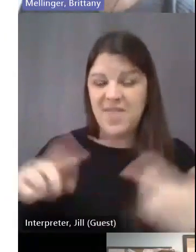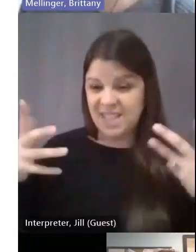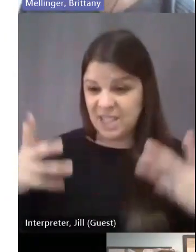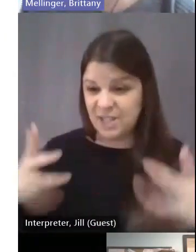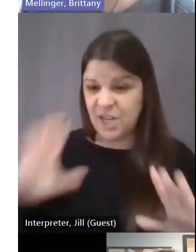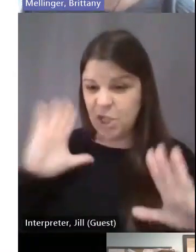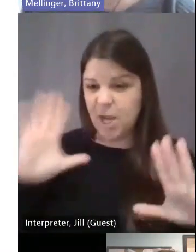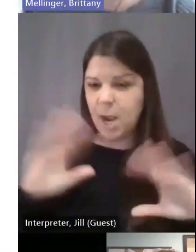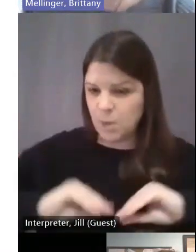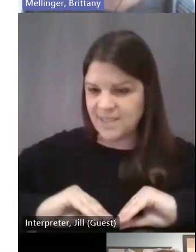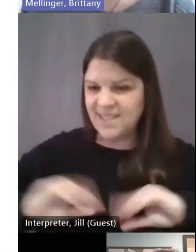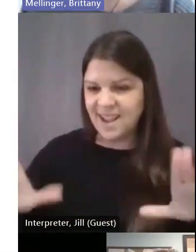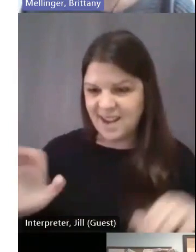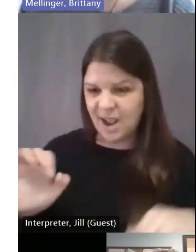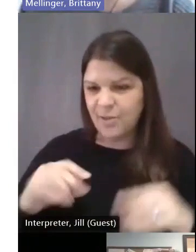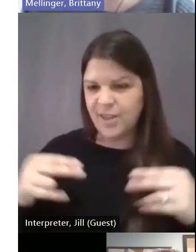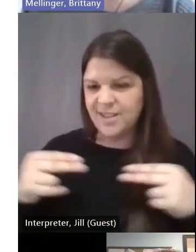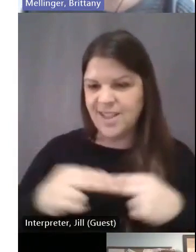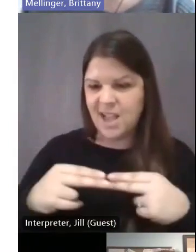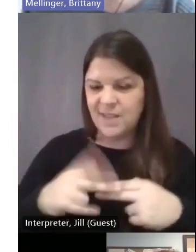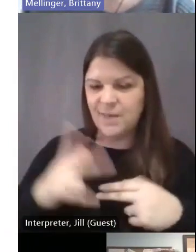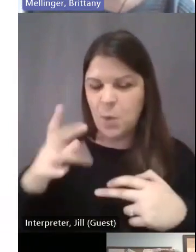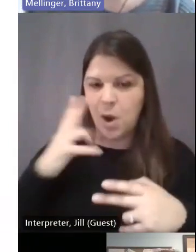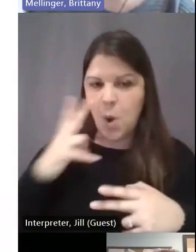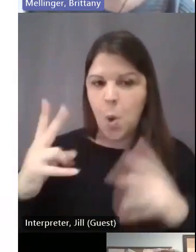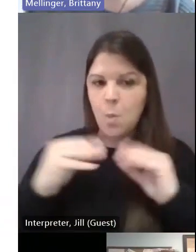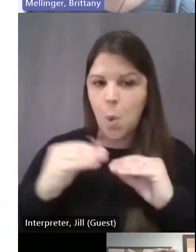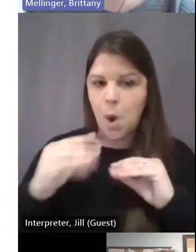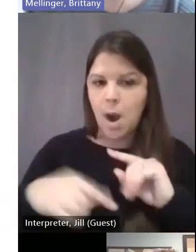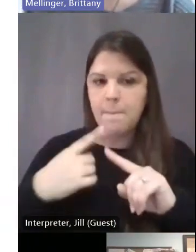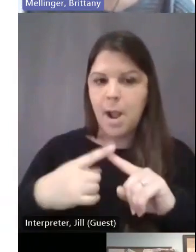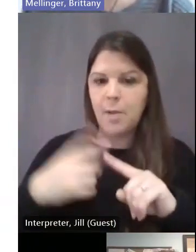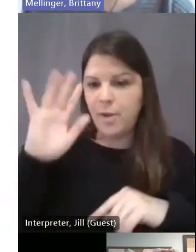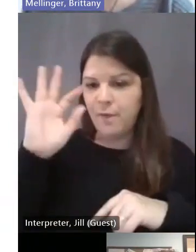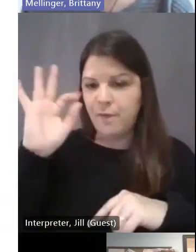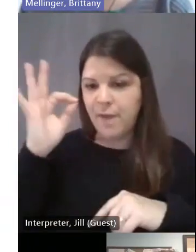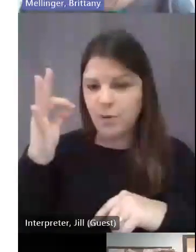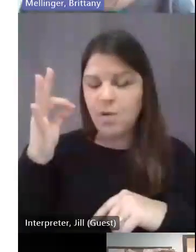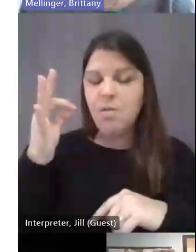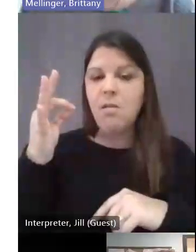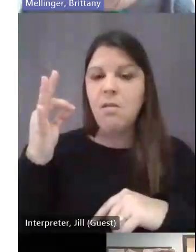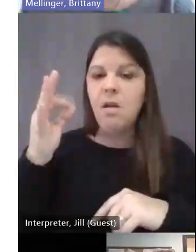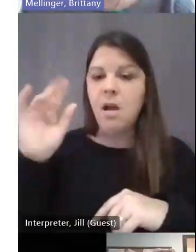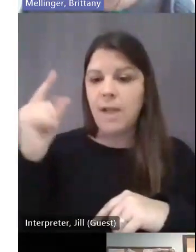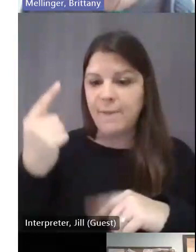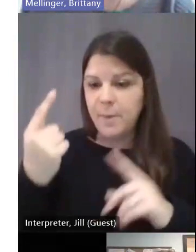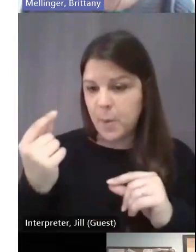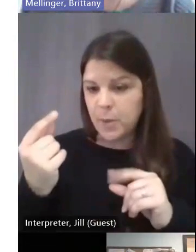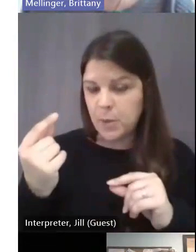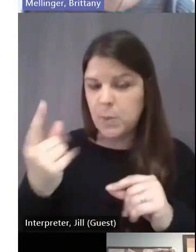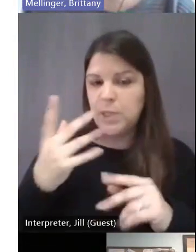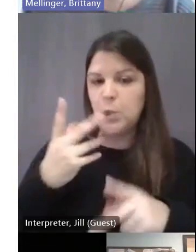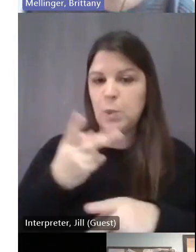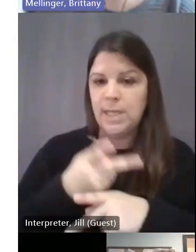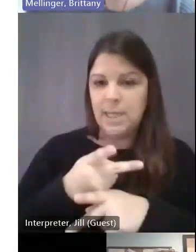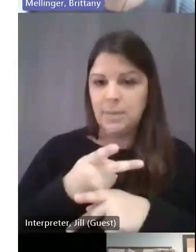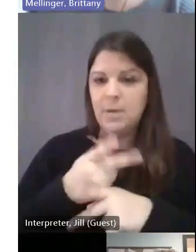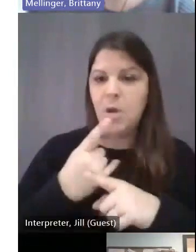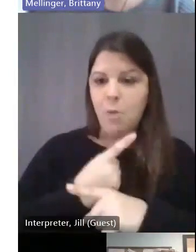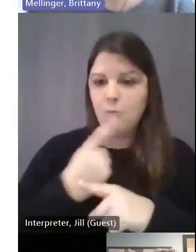the presentation is completed if you want to learn more about what the federal government is doing to ensure that there's